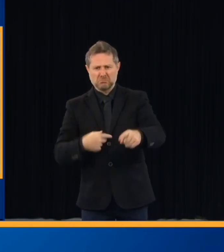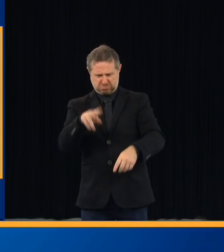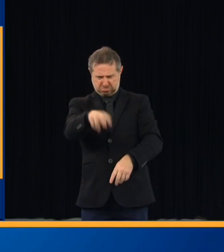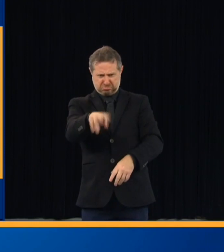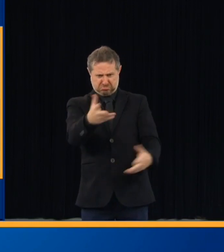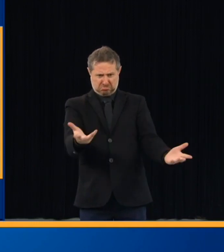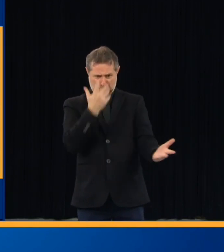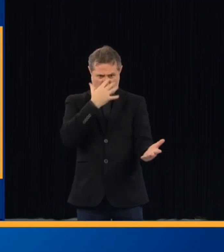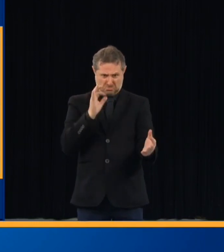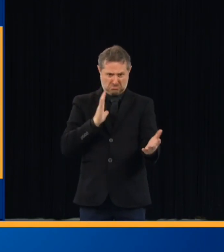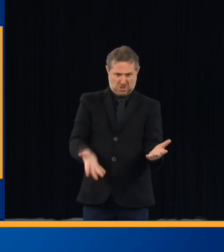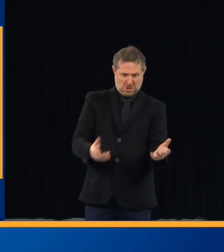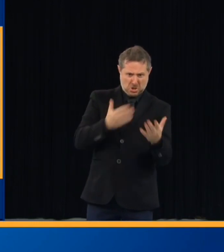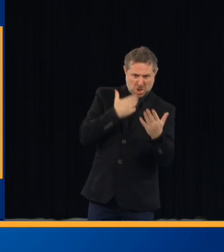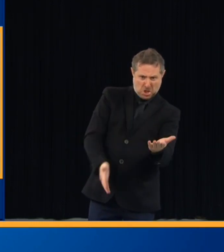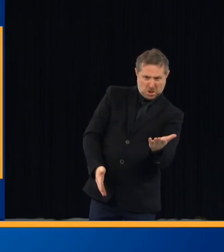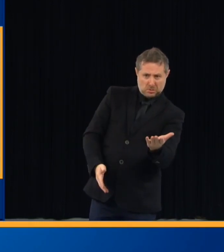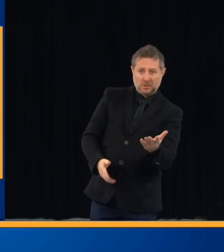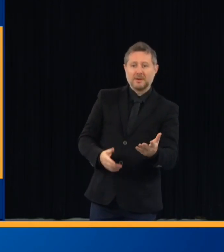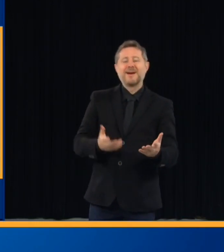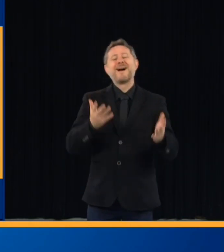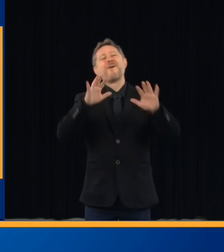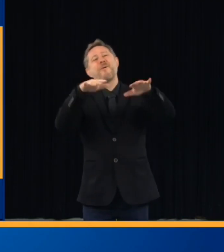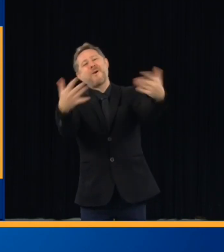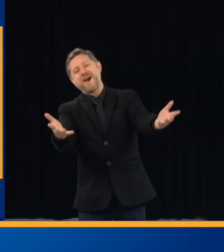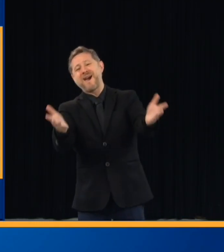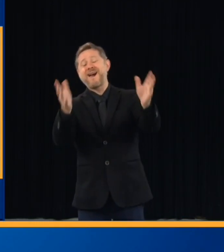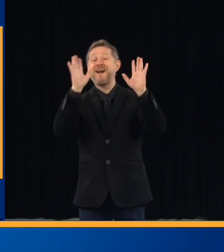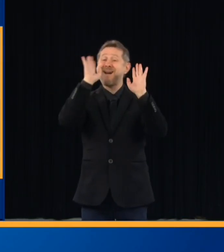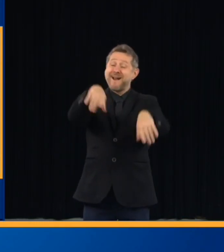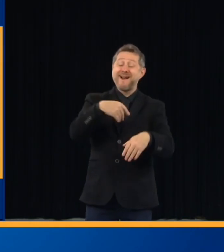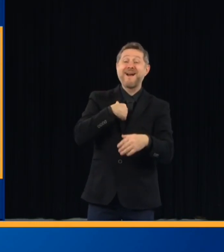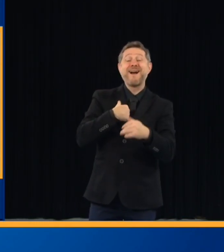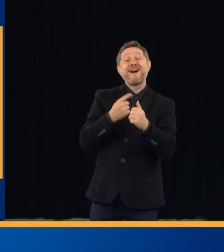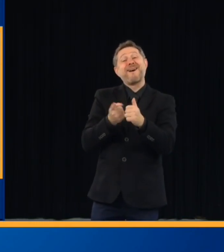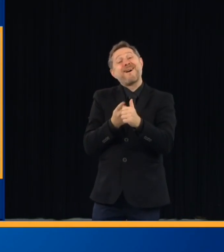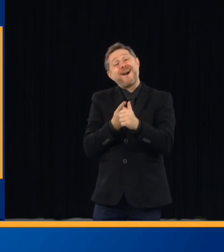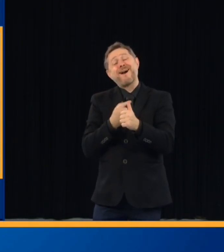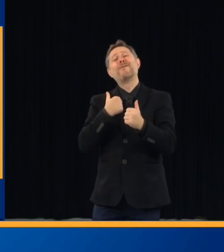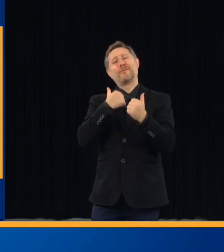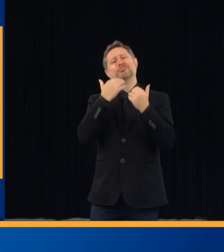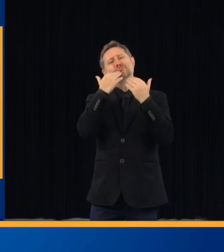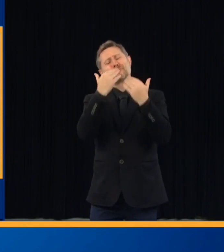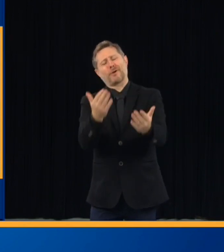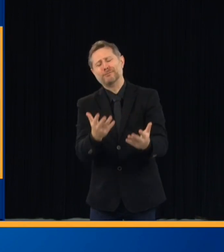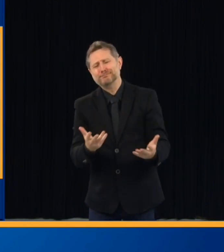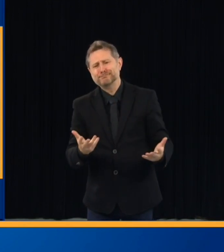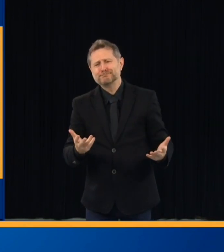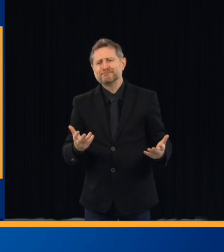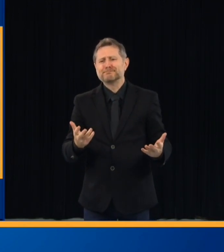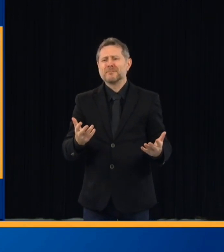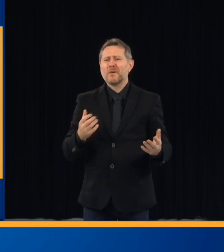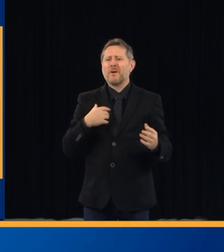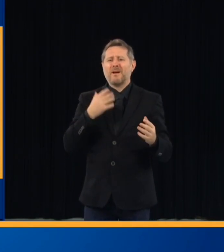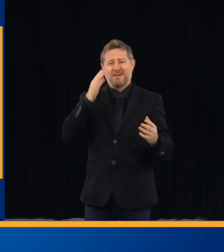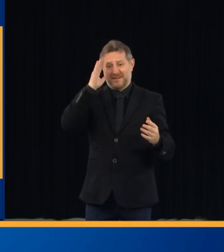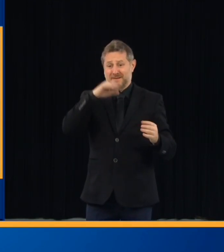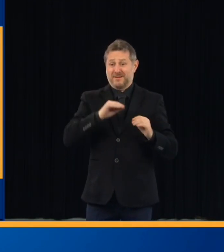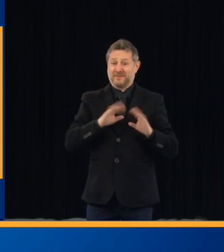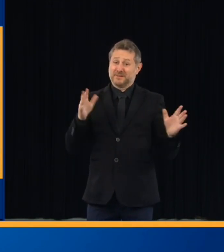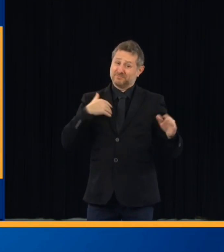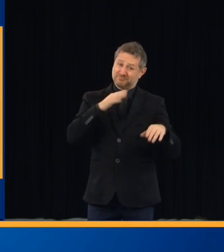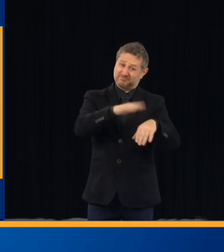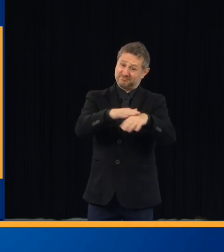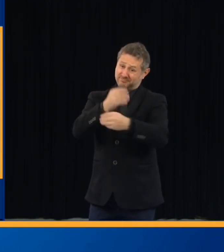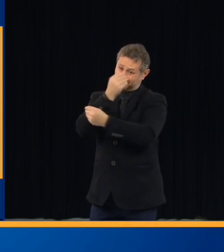look good. Well, first of all, I appreciate that. I must point out to your audience that you